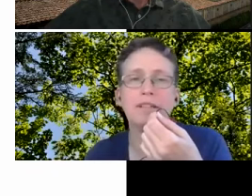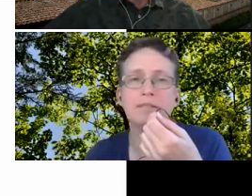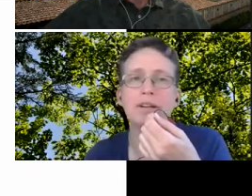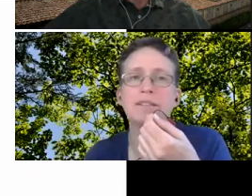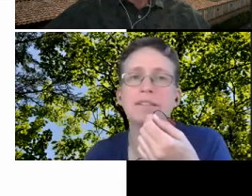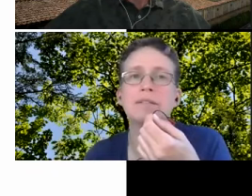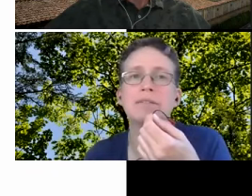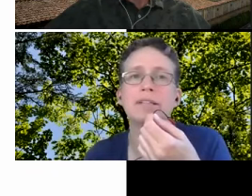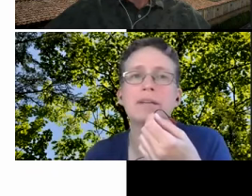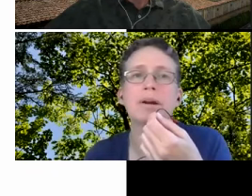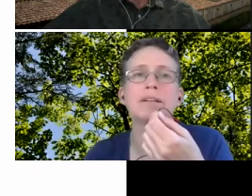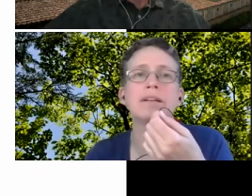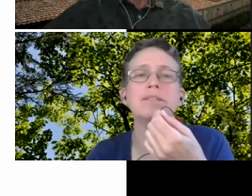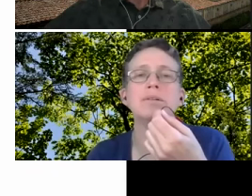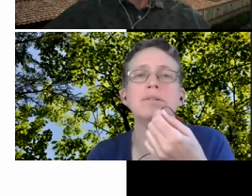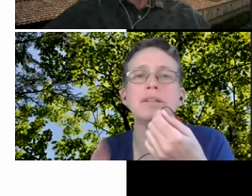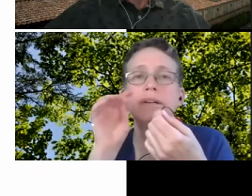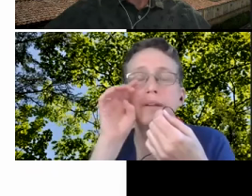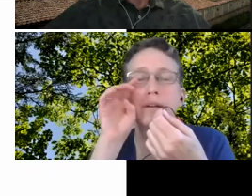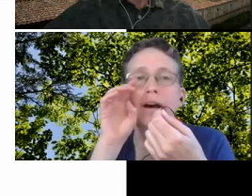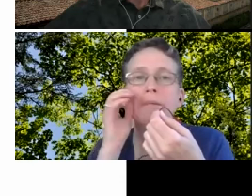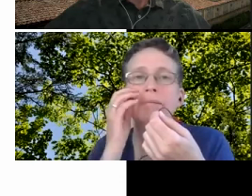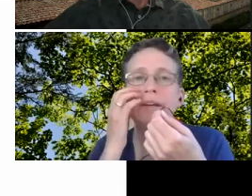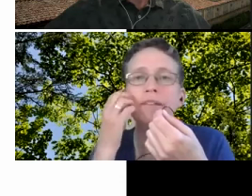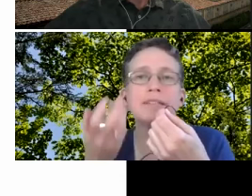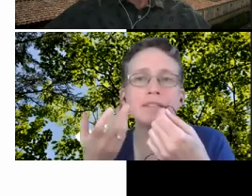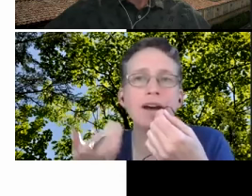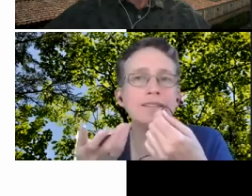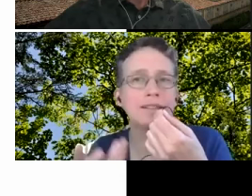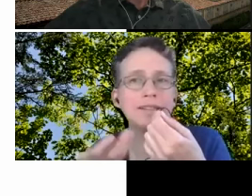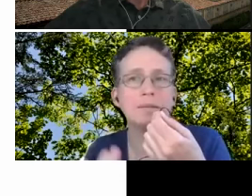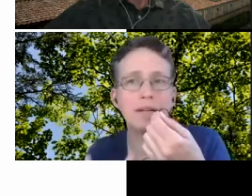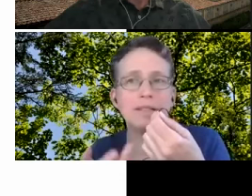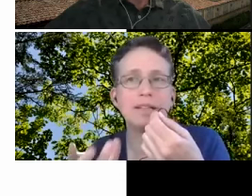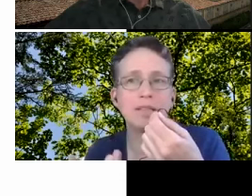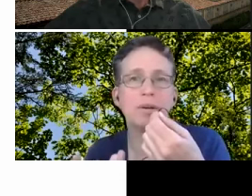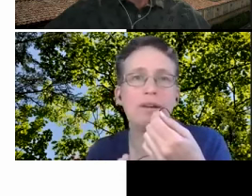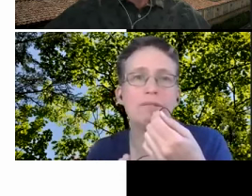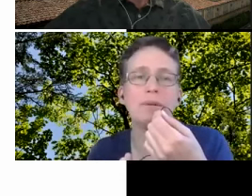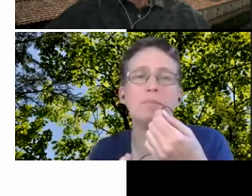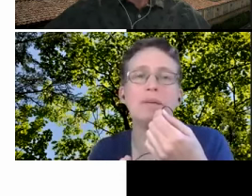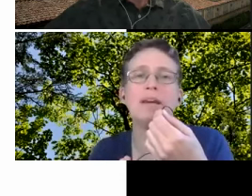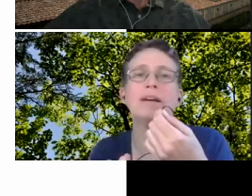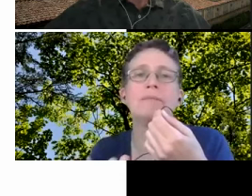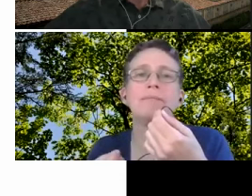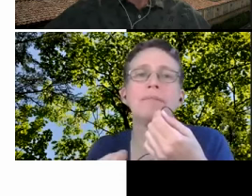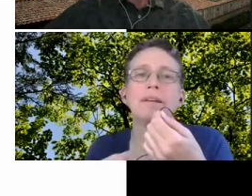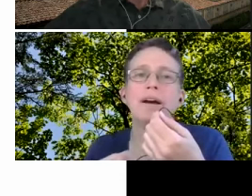one of these phrases that landscape architects use. It gives us signs that this is a place that it's okay for me to